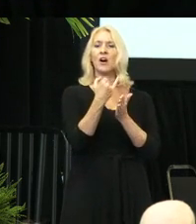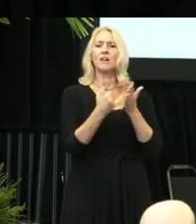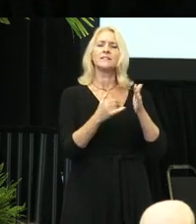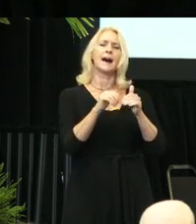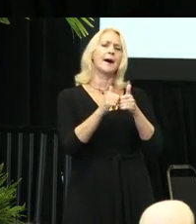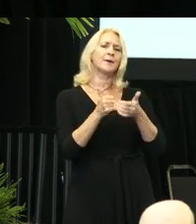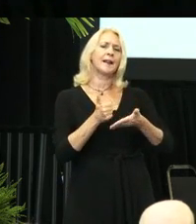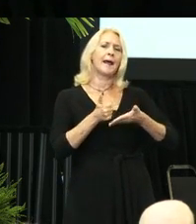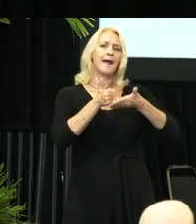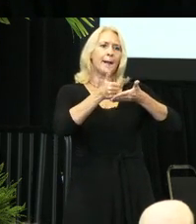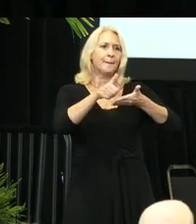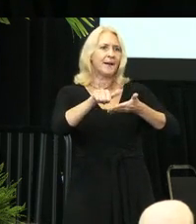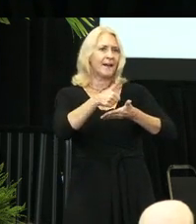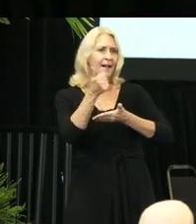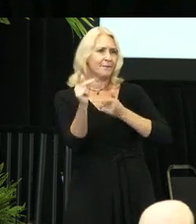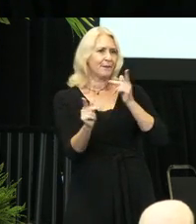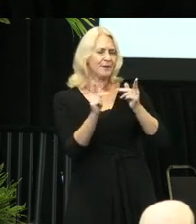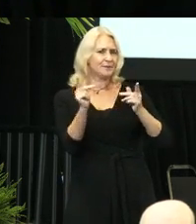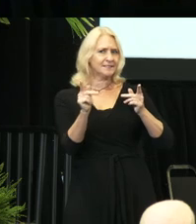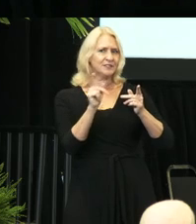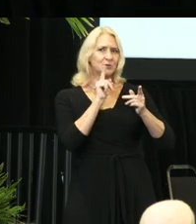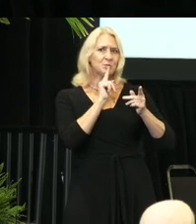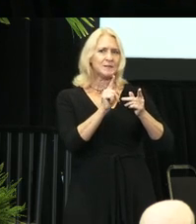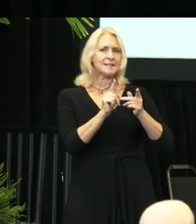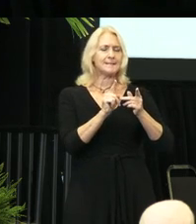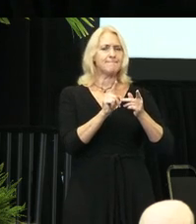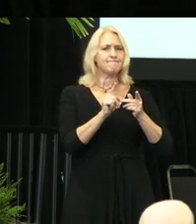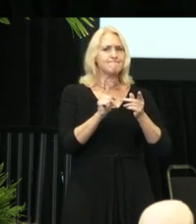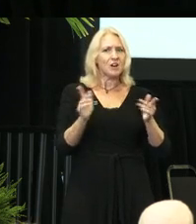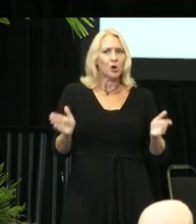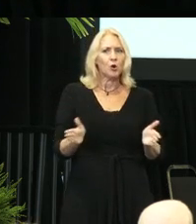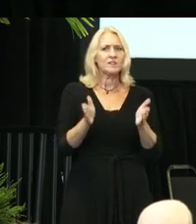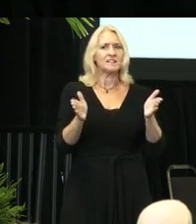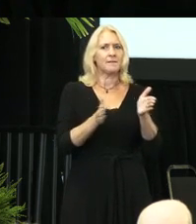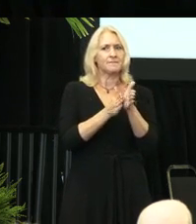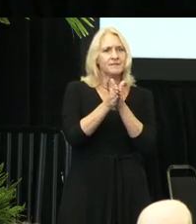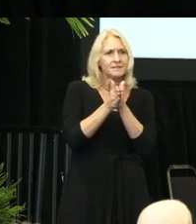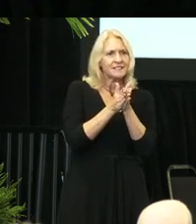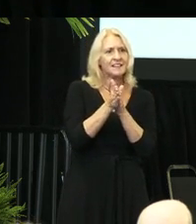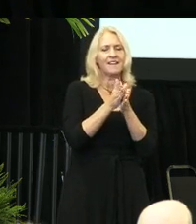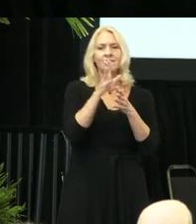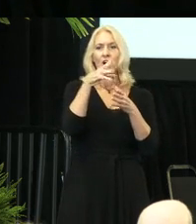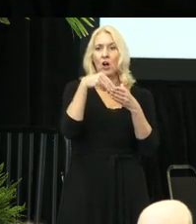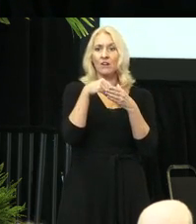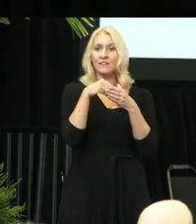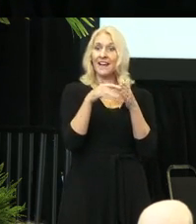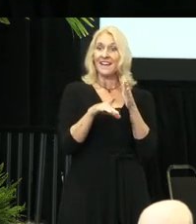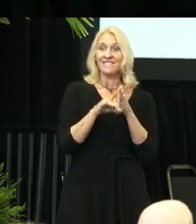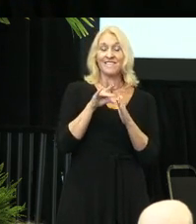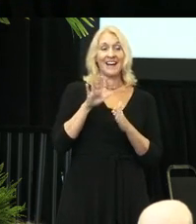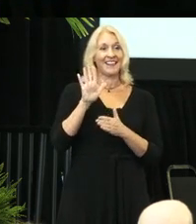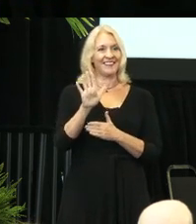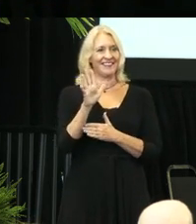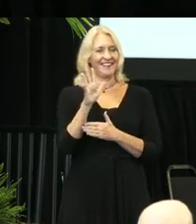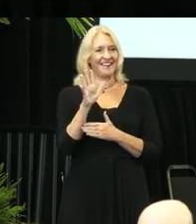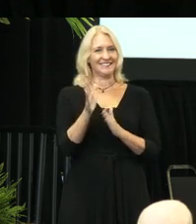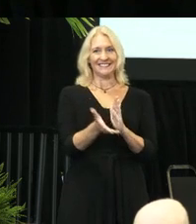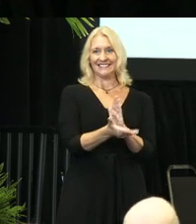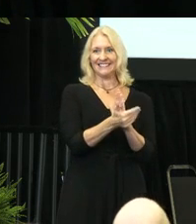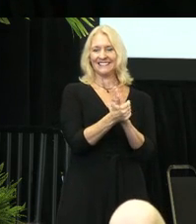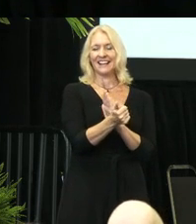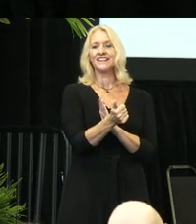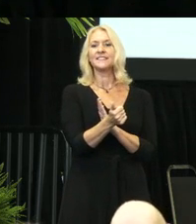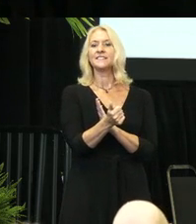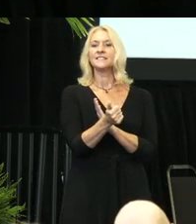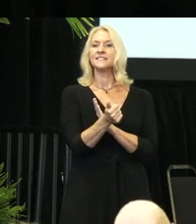in reconnecting with their purpose, reigniting their passion, and rediscovering the gifts that they bring to the world. In